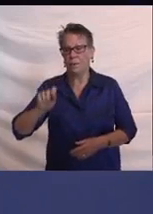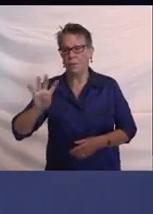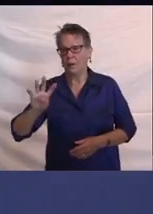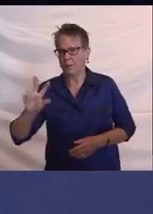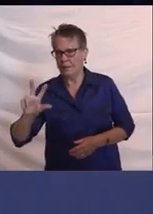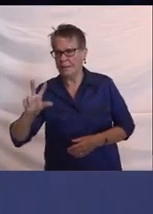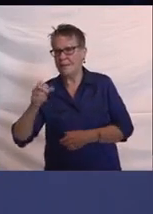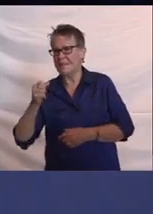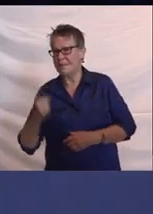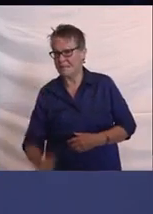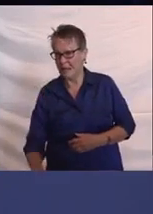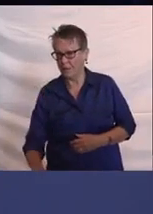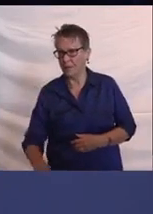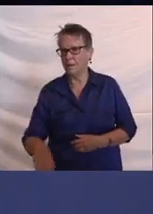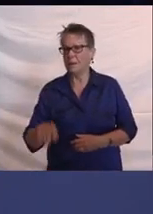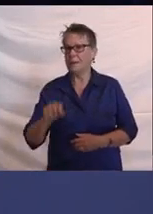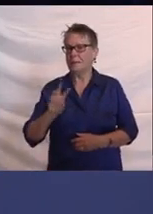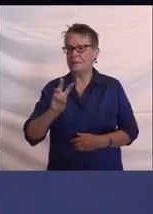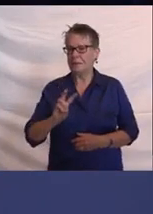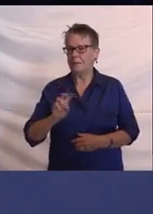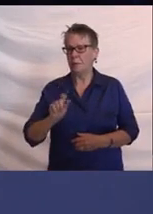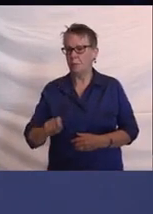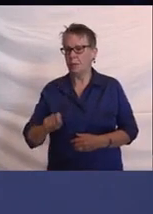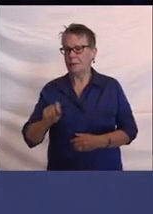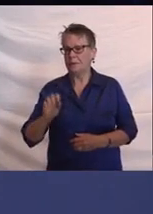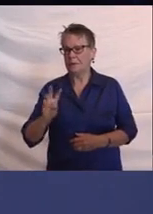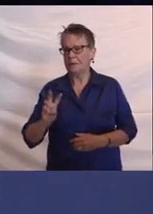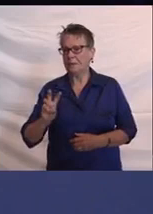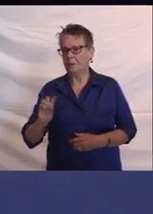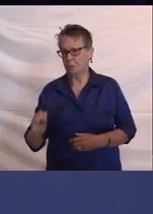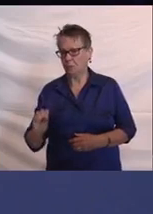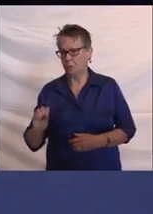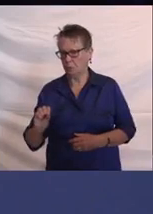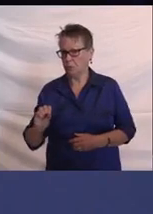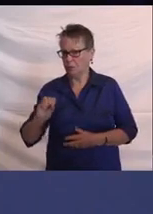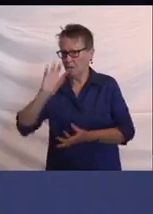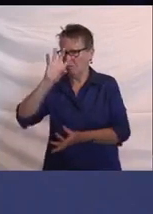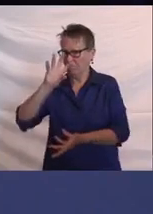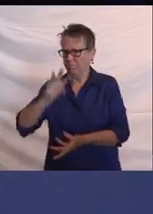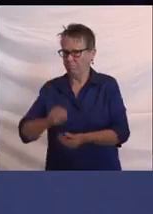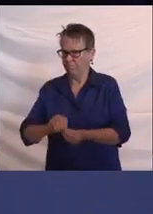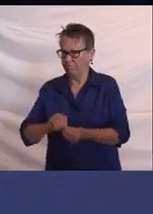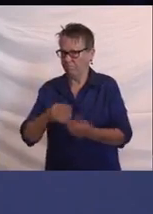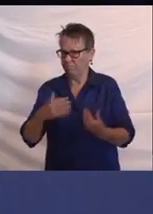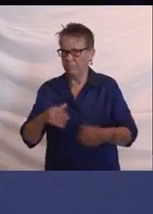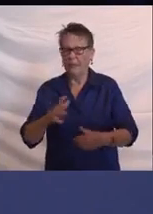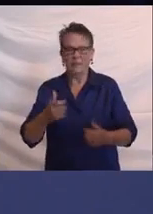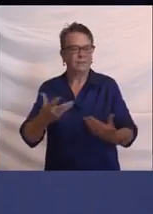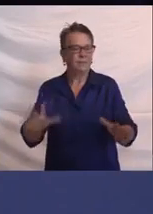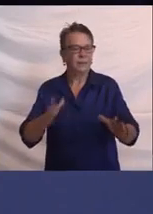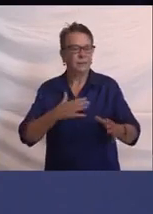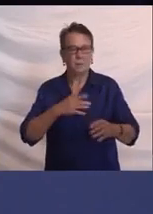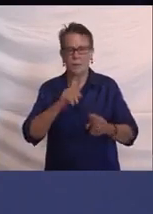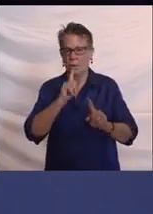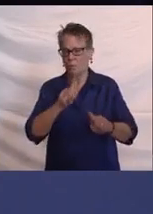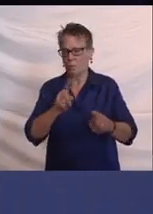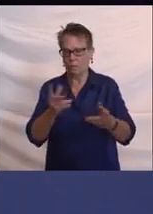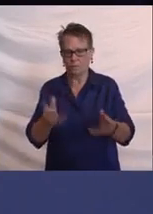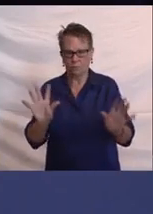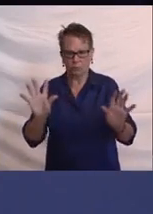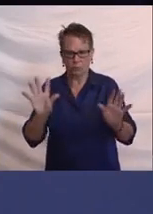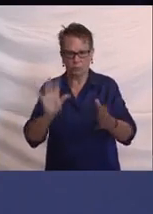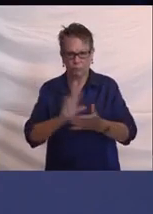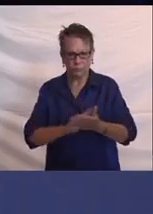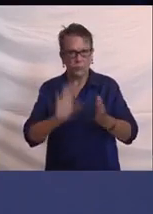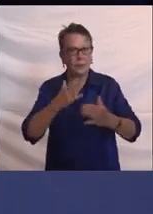the state, 6.60%. So that concludes my daily report. Please continue to stay safe, and let's get vaccinated to